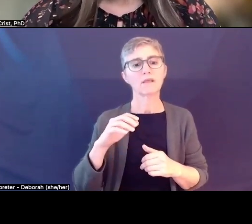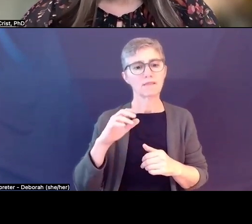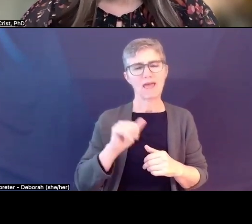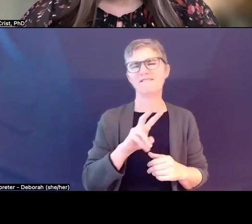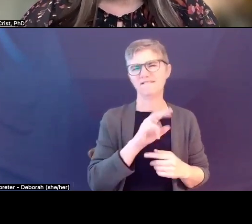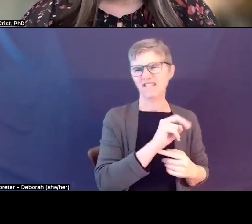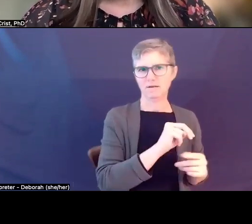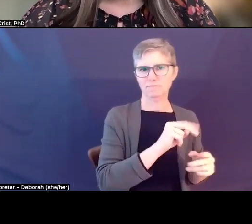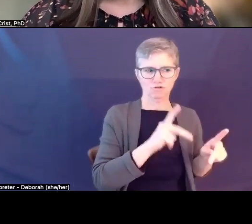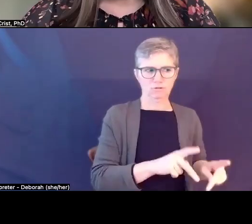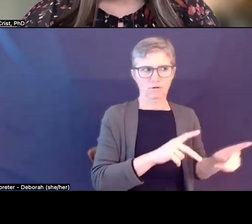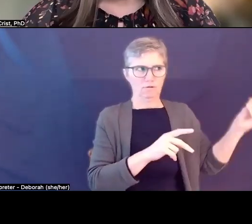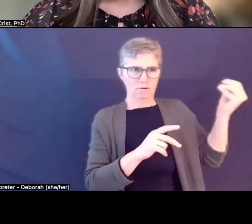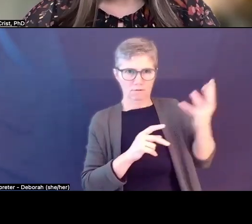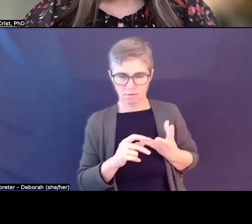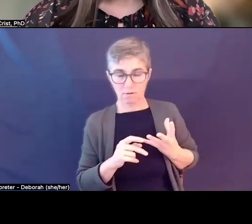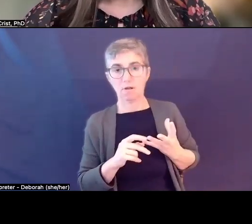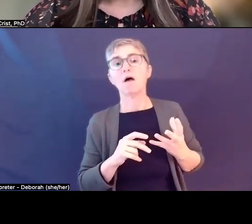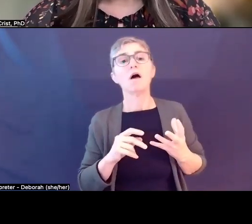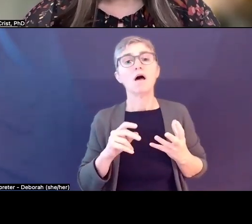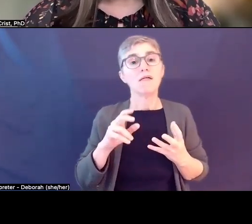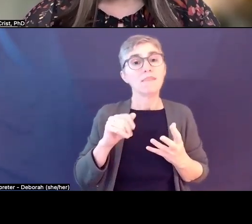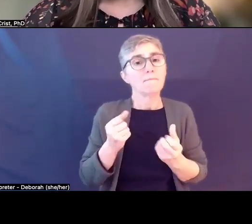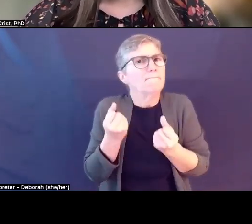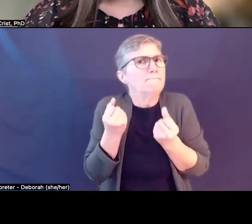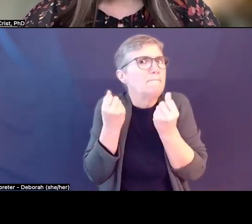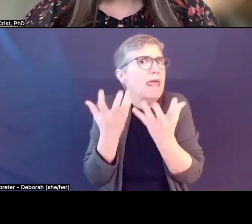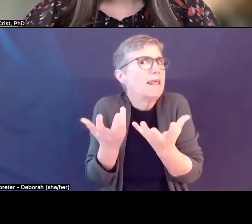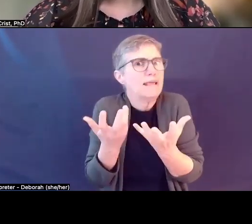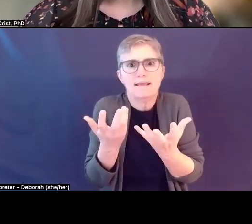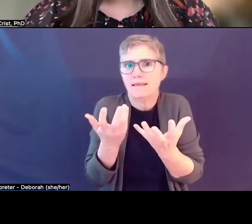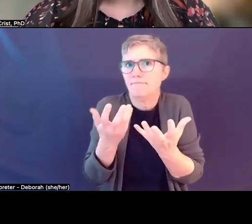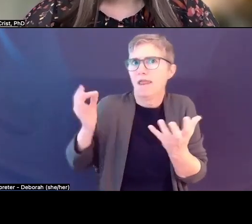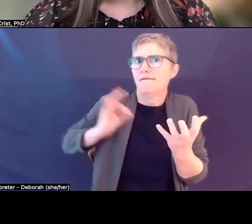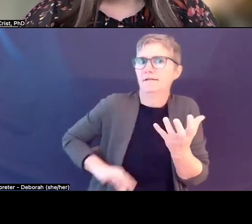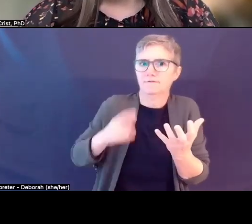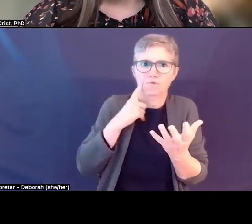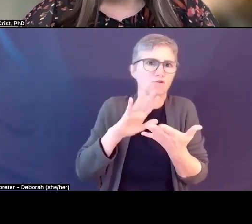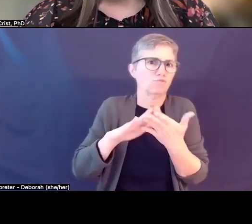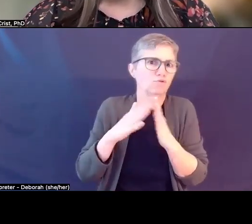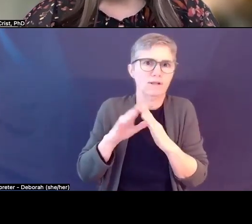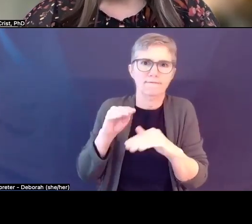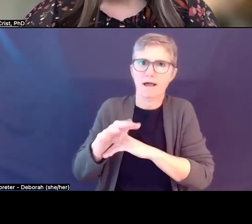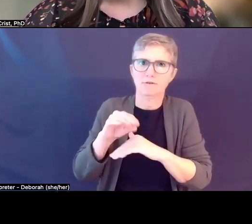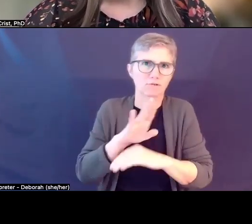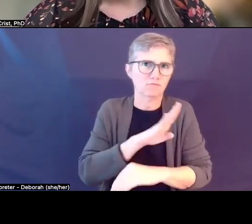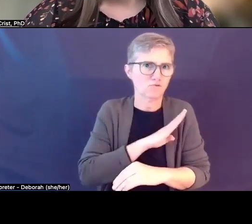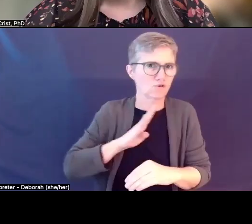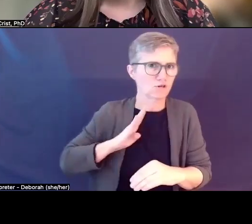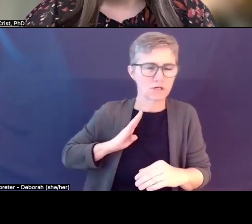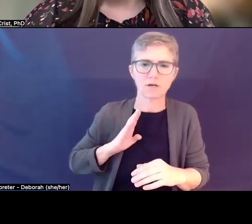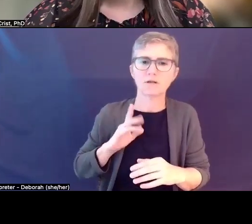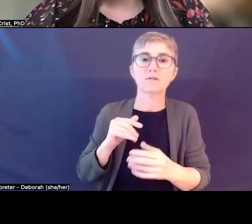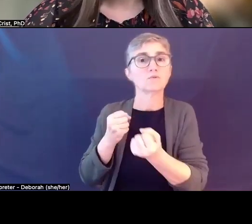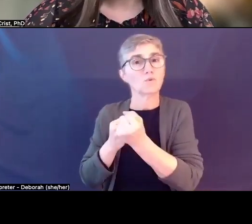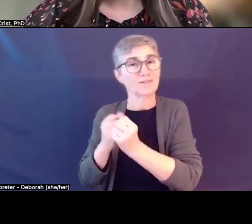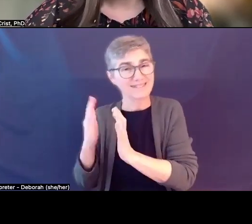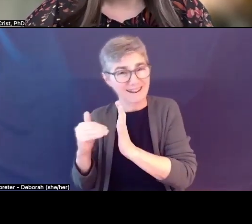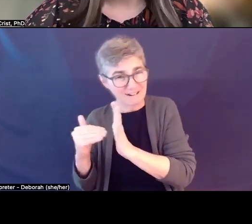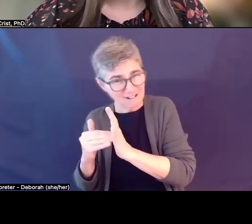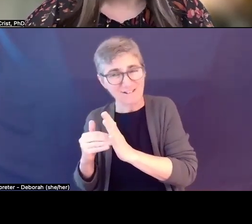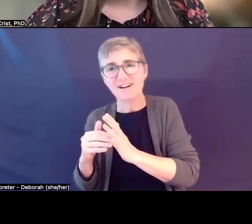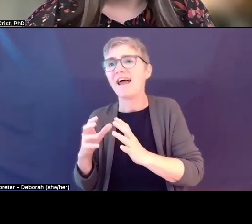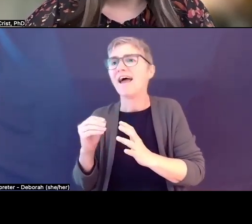There are multiple benefits to establishing a community advisory board for both the organization, in this case, the support centers, and